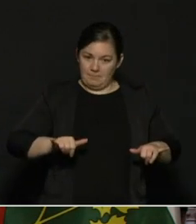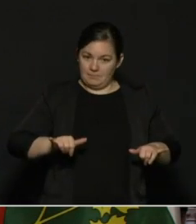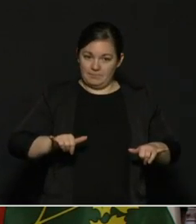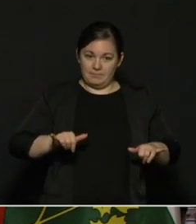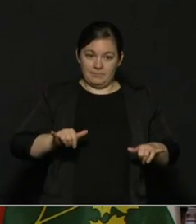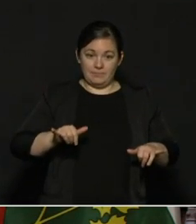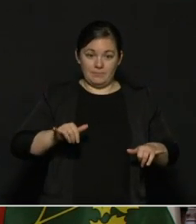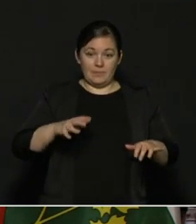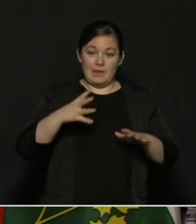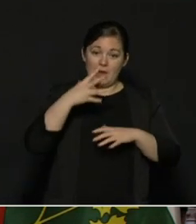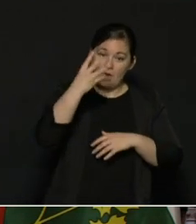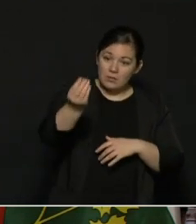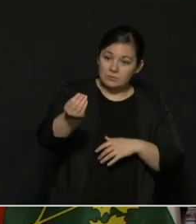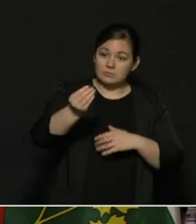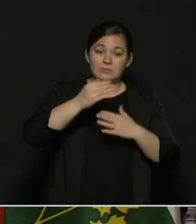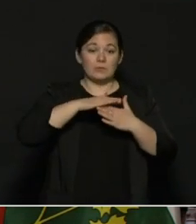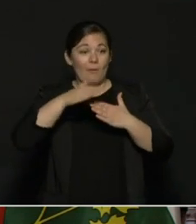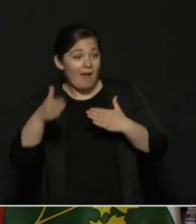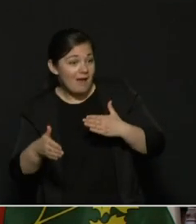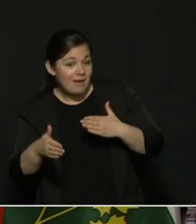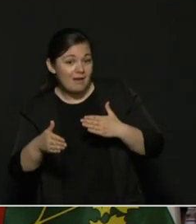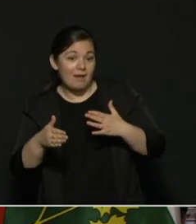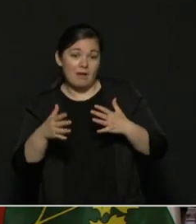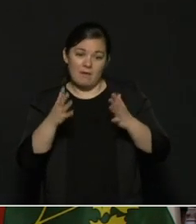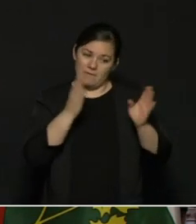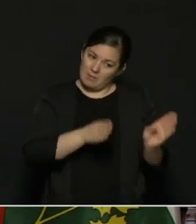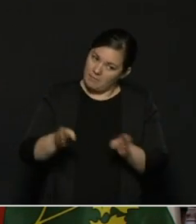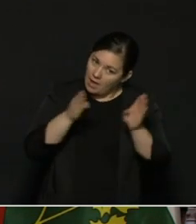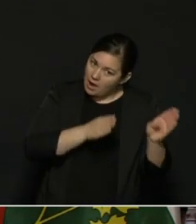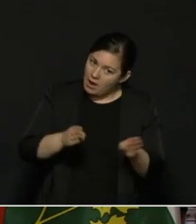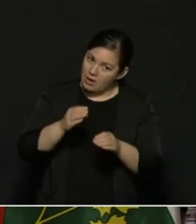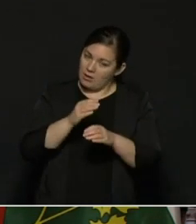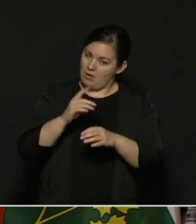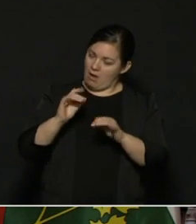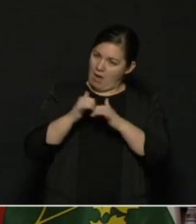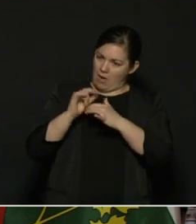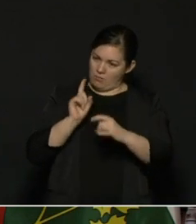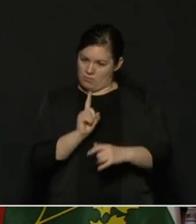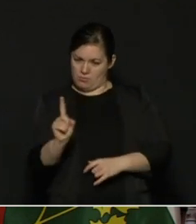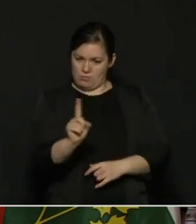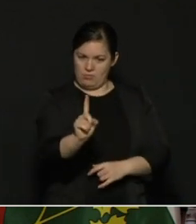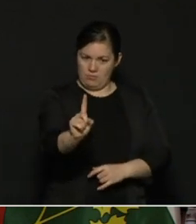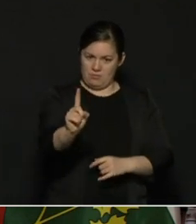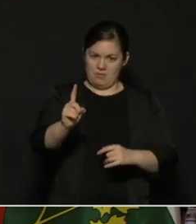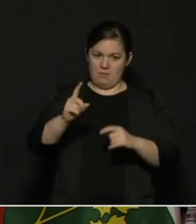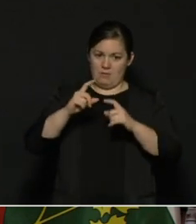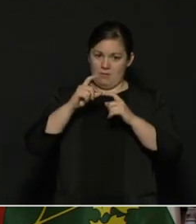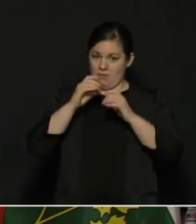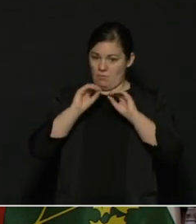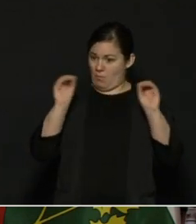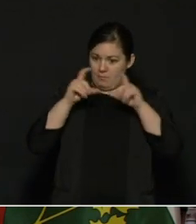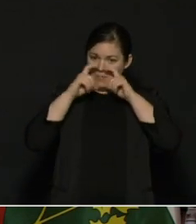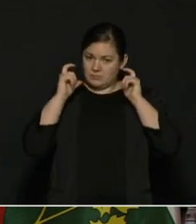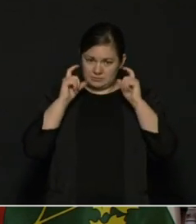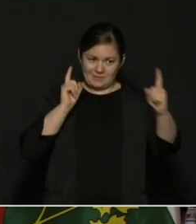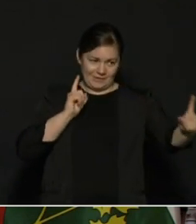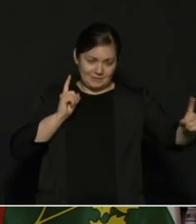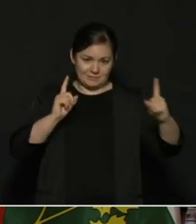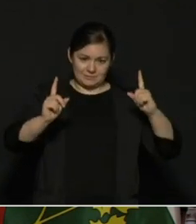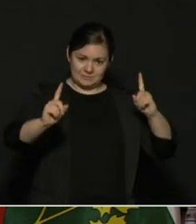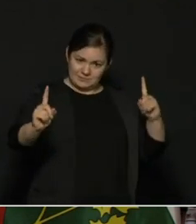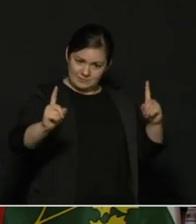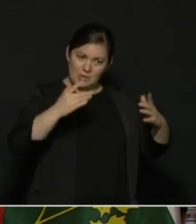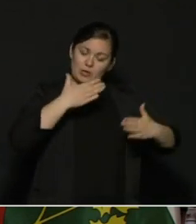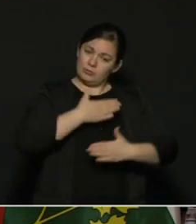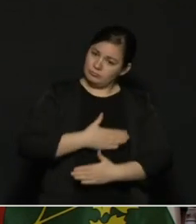enjoying the weekend, if you pick your route right, you don't need a mask, especially to keep 6 feet away from everybody the whole time and enjoy the weather,